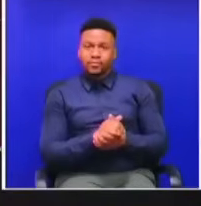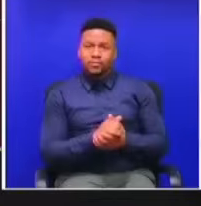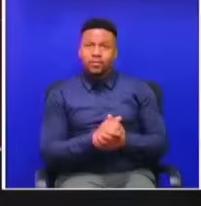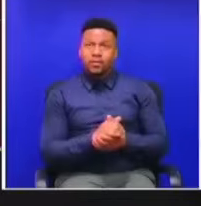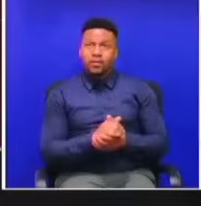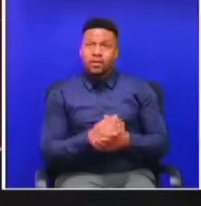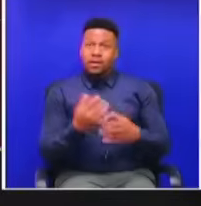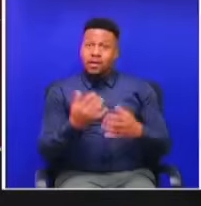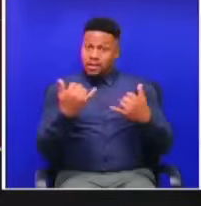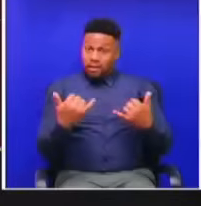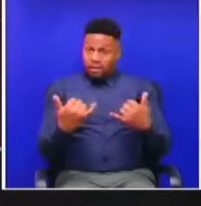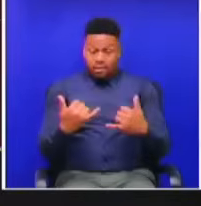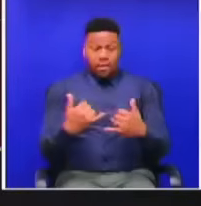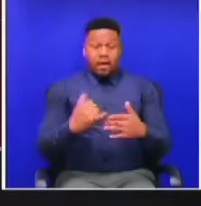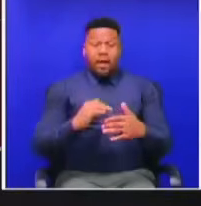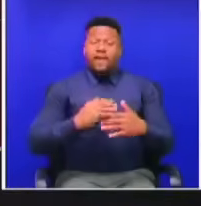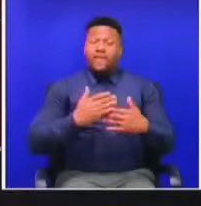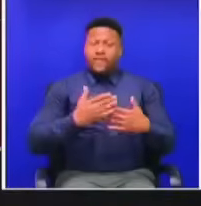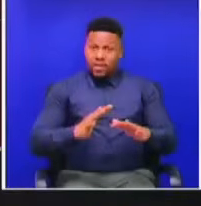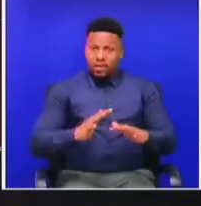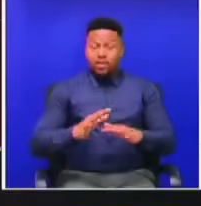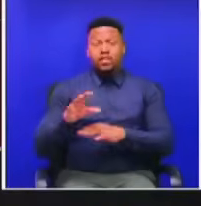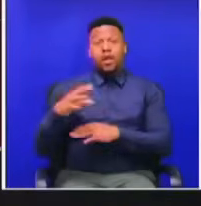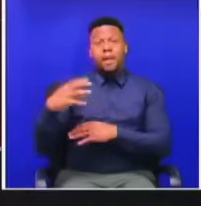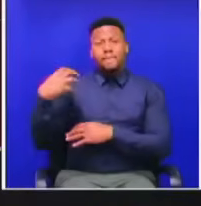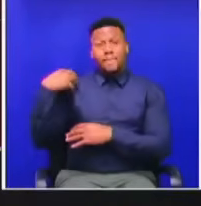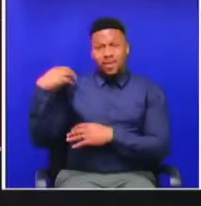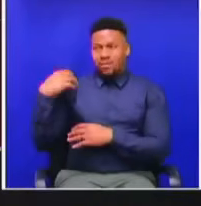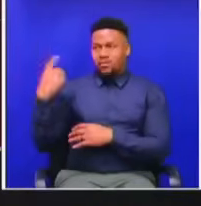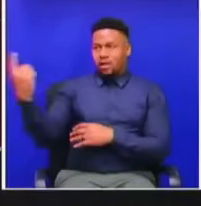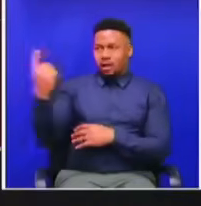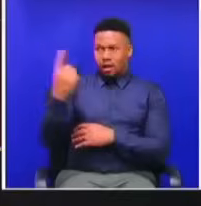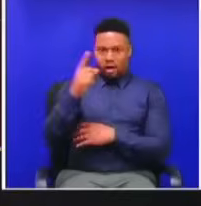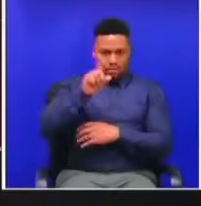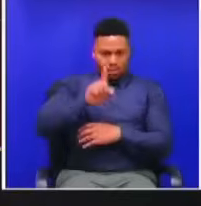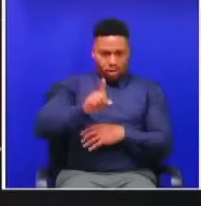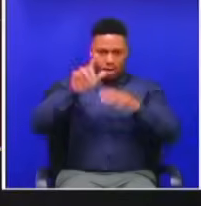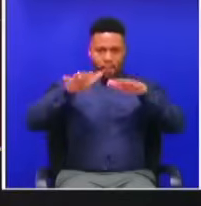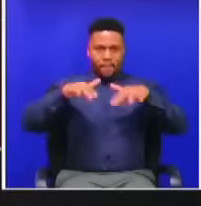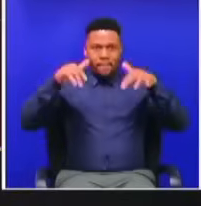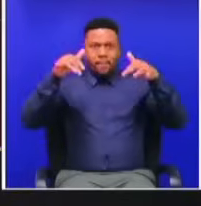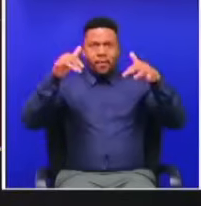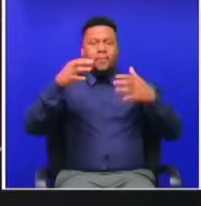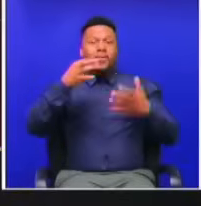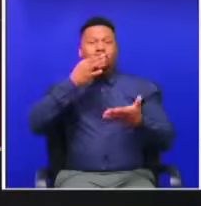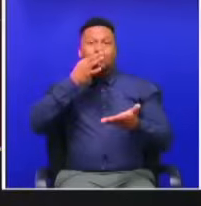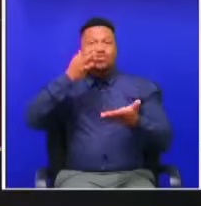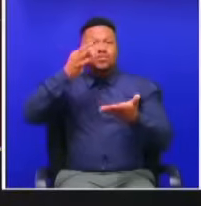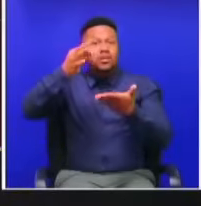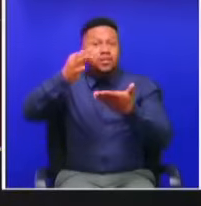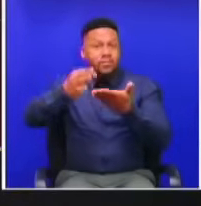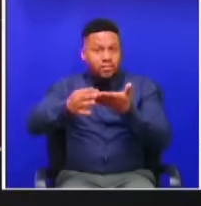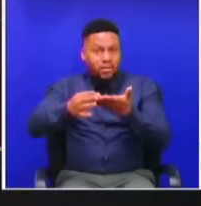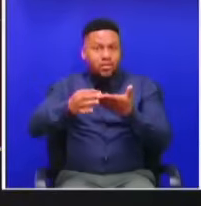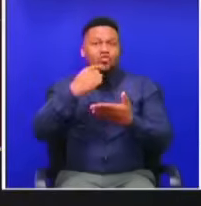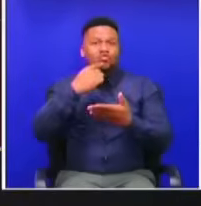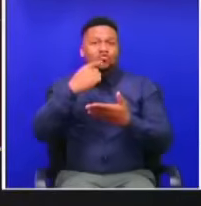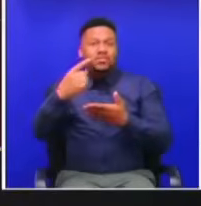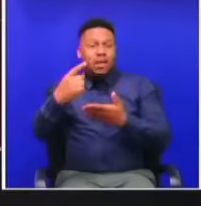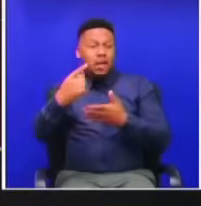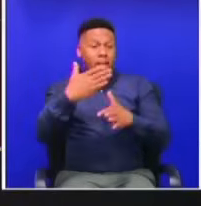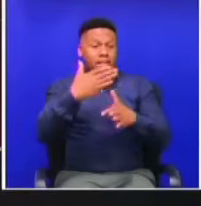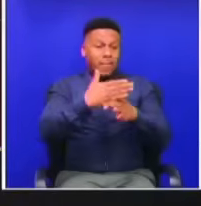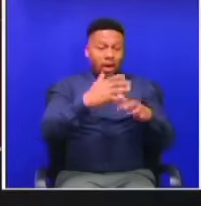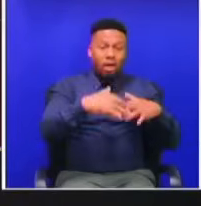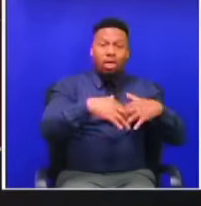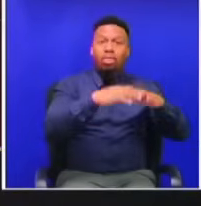that the minister will come to this House and propose a capitalization amount and where the